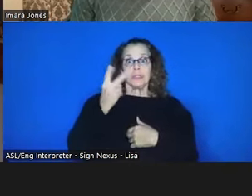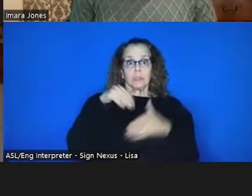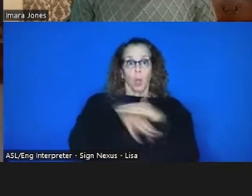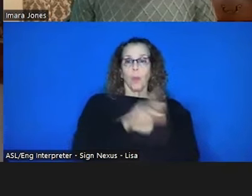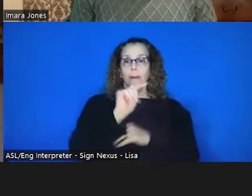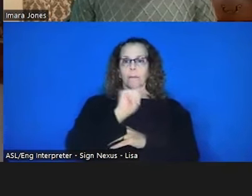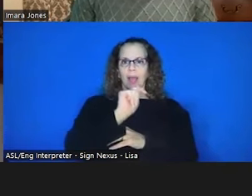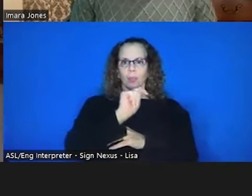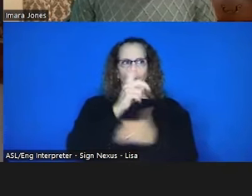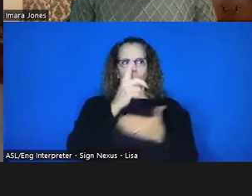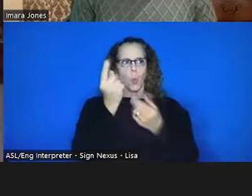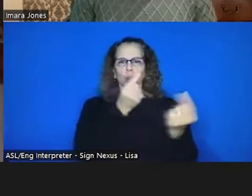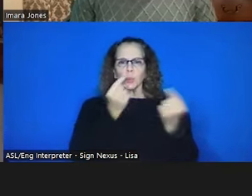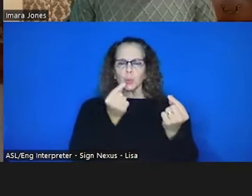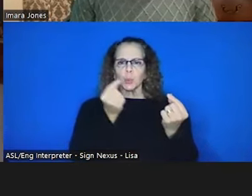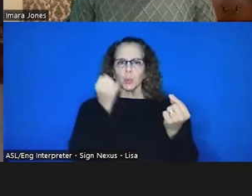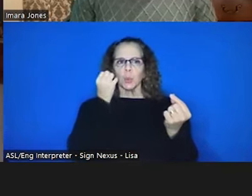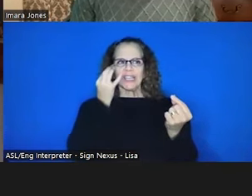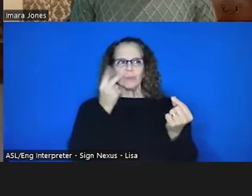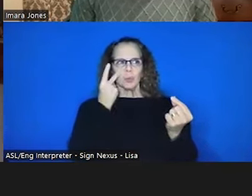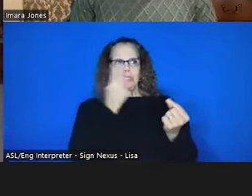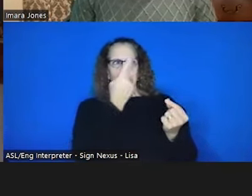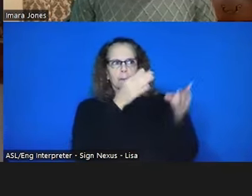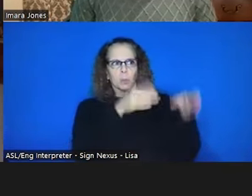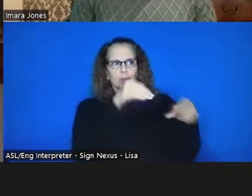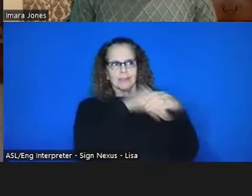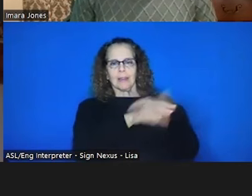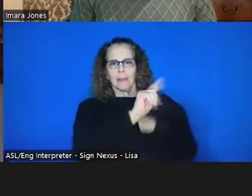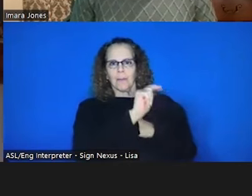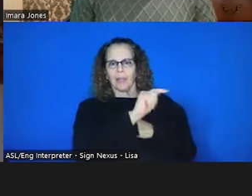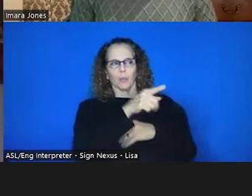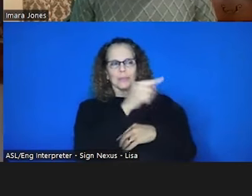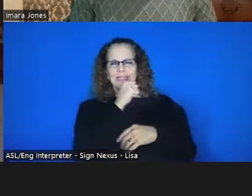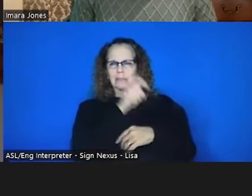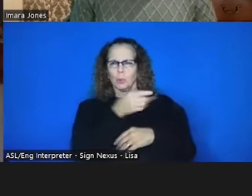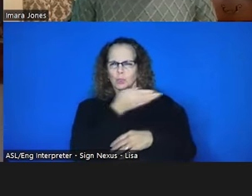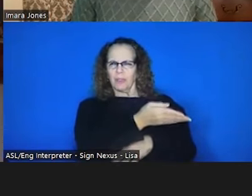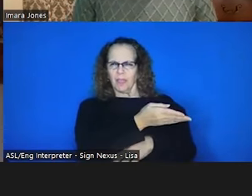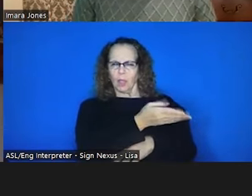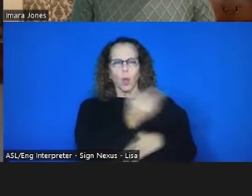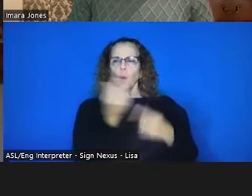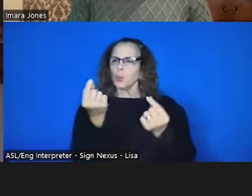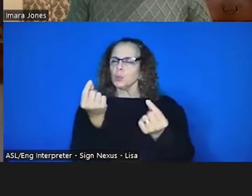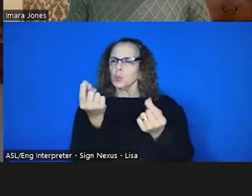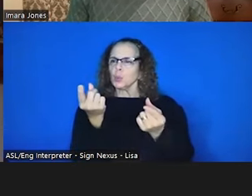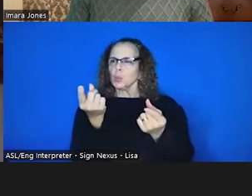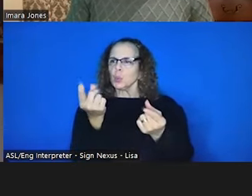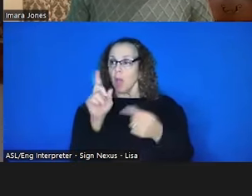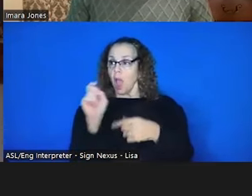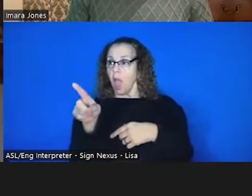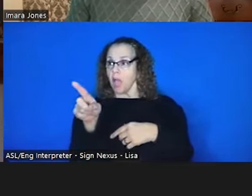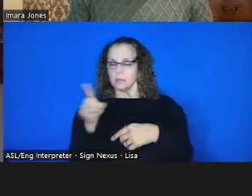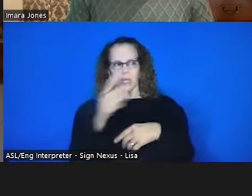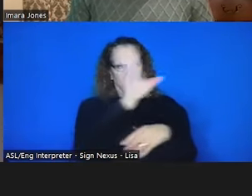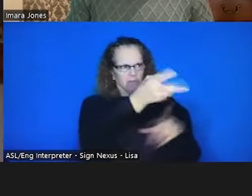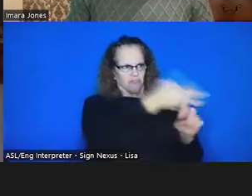them out. And I said, actually, you're committing a crime. I said, this is not what you do. And I said, well, if you saw me in the bathroom, would you drag me out?